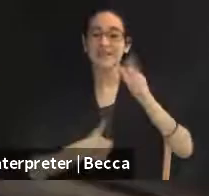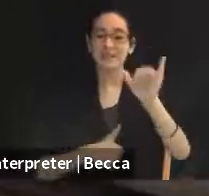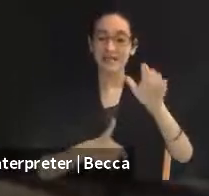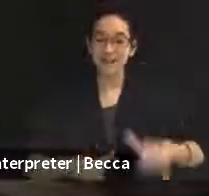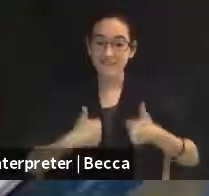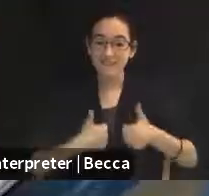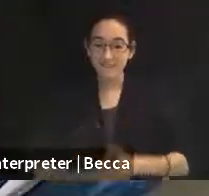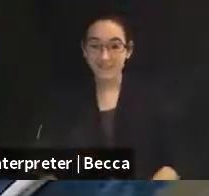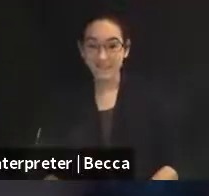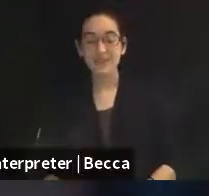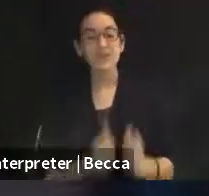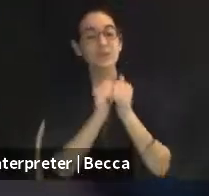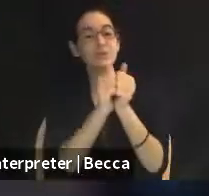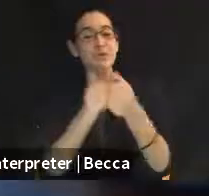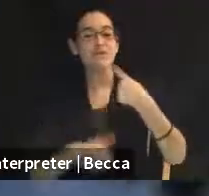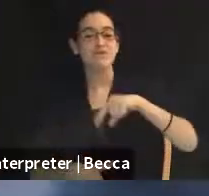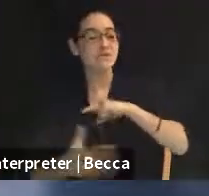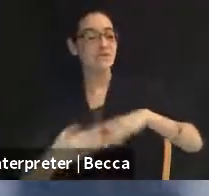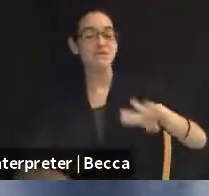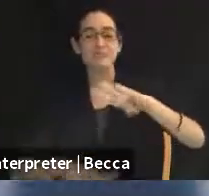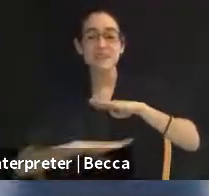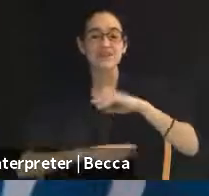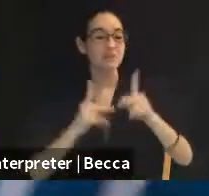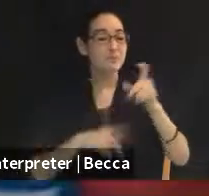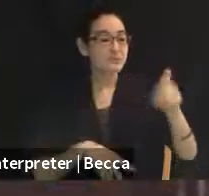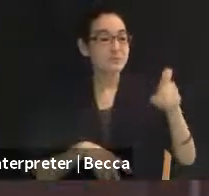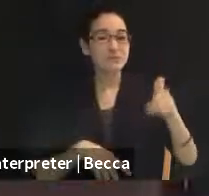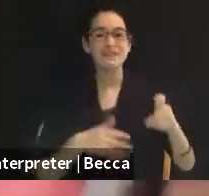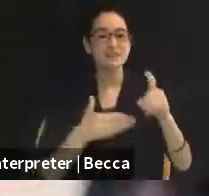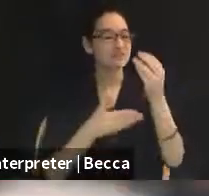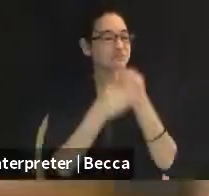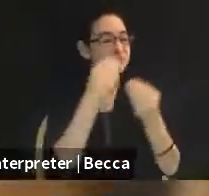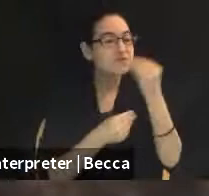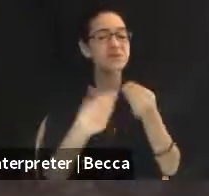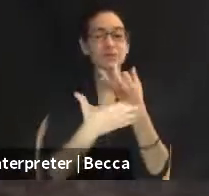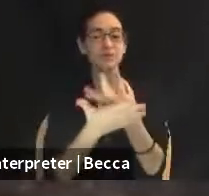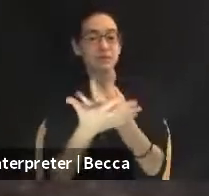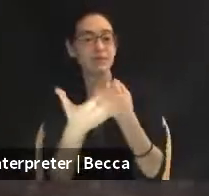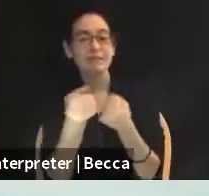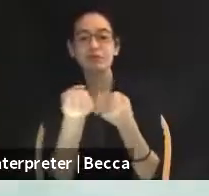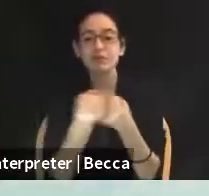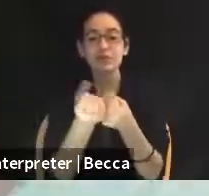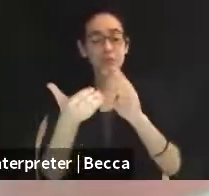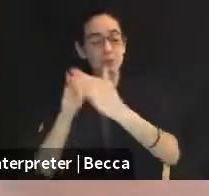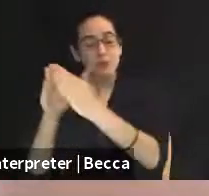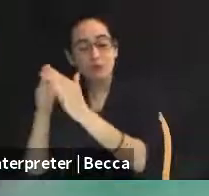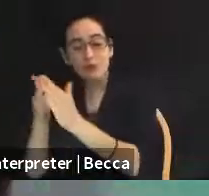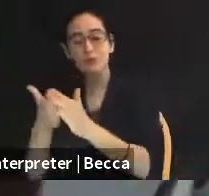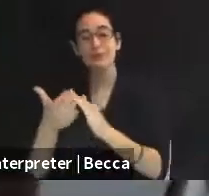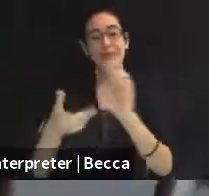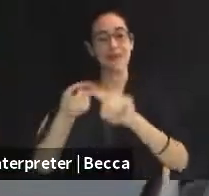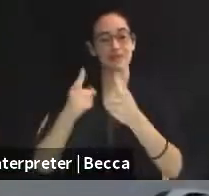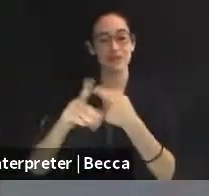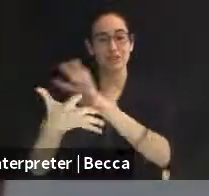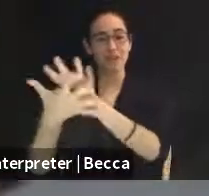Together, we help meet the needs of our city, from meals and financial support to community and friendship.